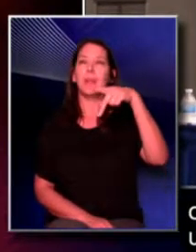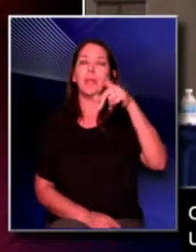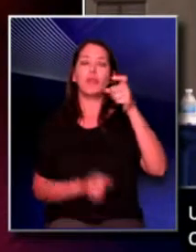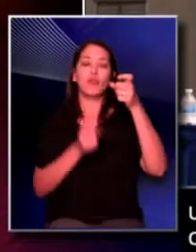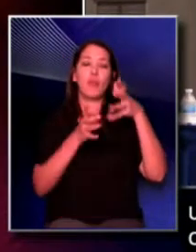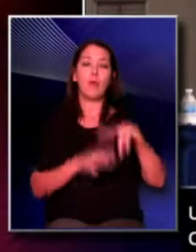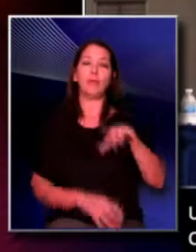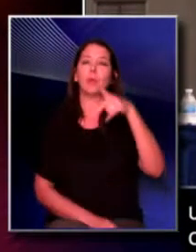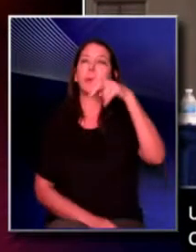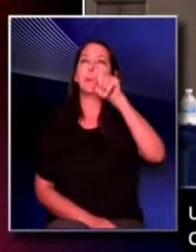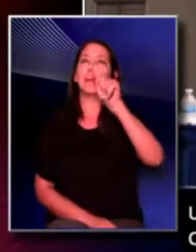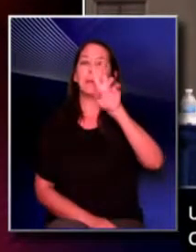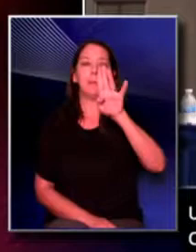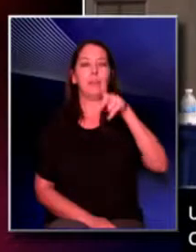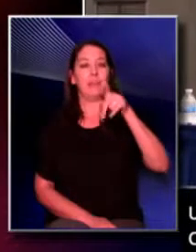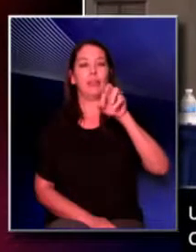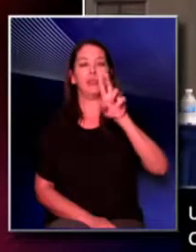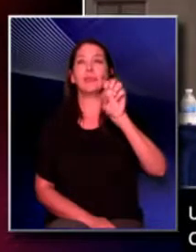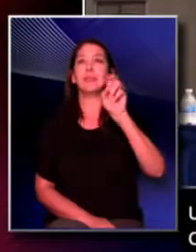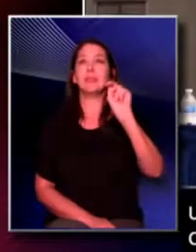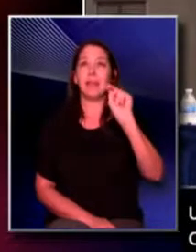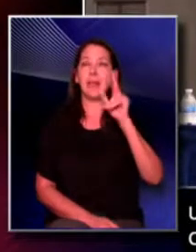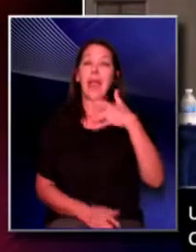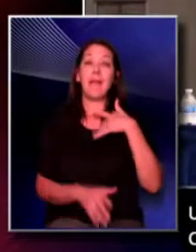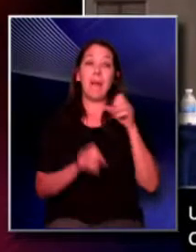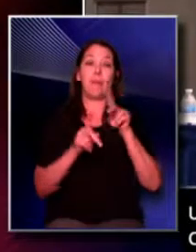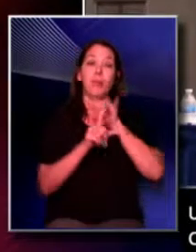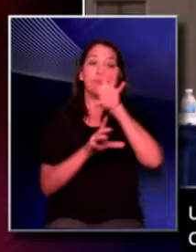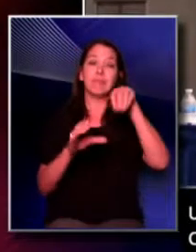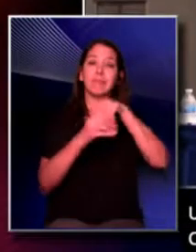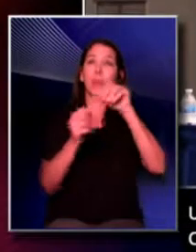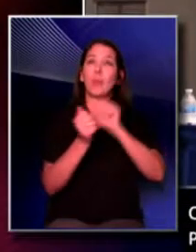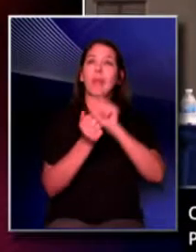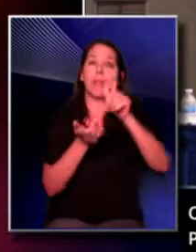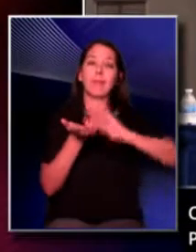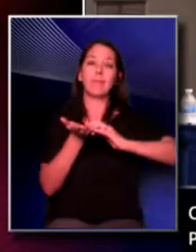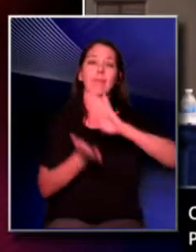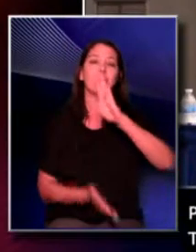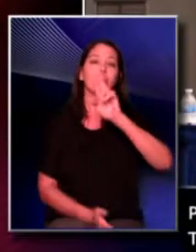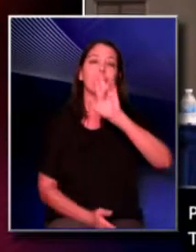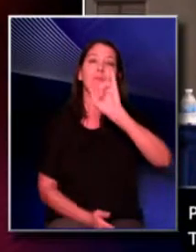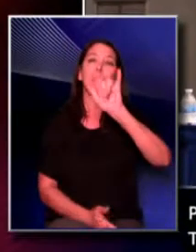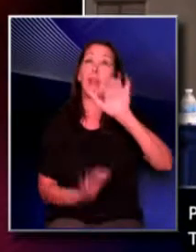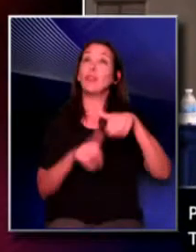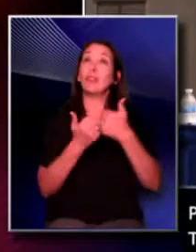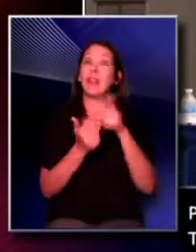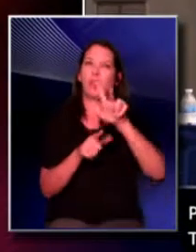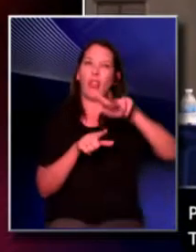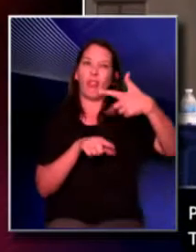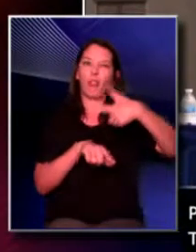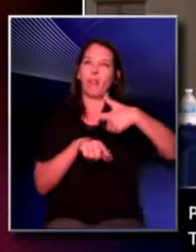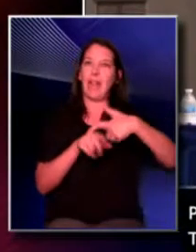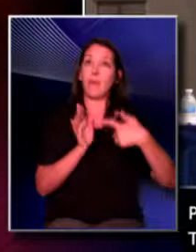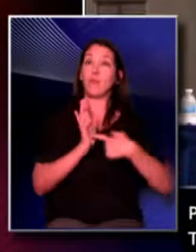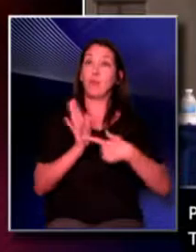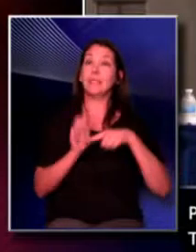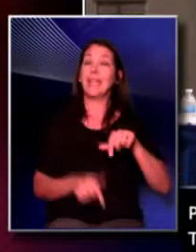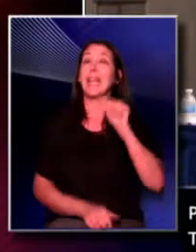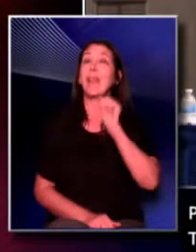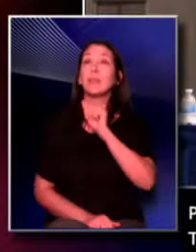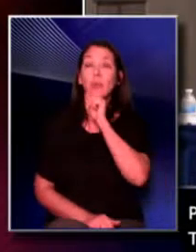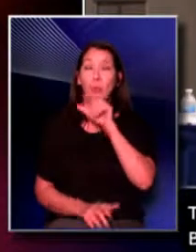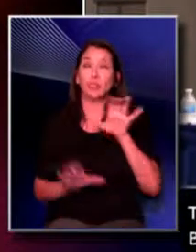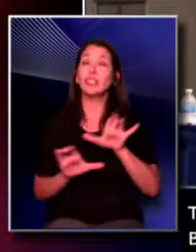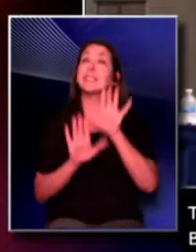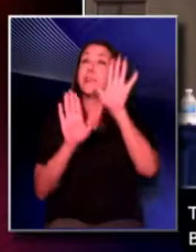had the opportunity of competing in the 17th Annual Braille Challenge. It was her third time representing Arizona. She did very